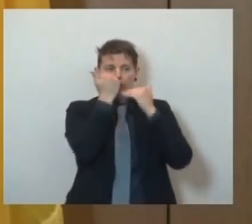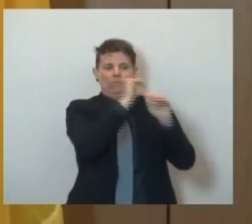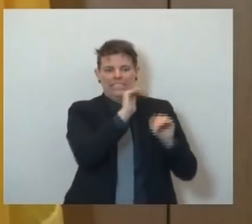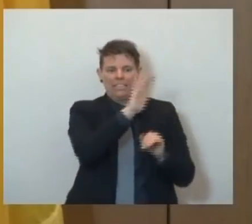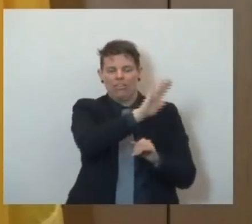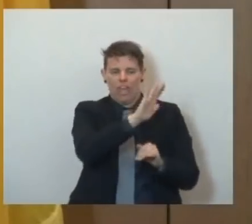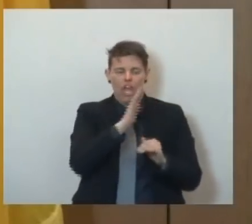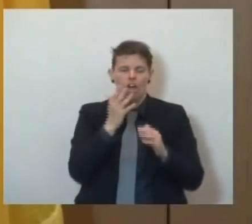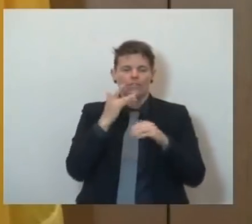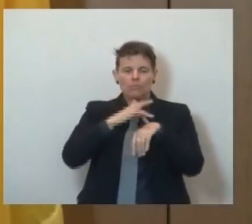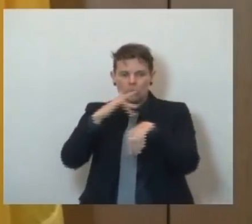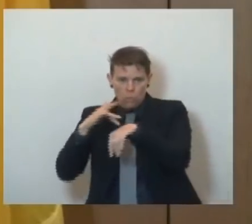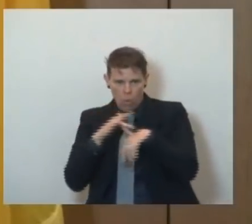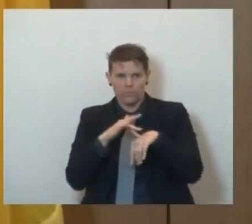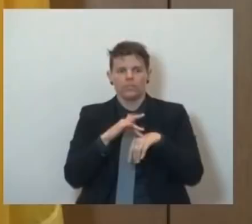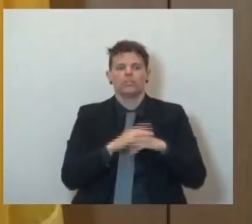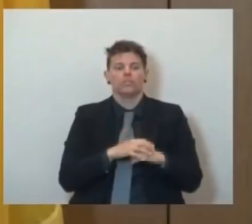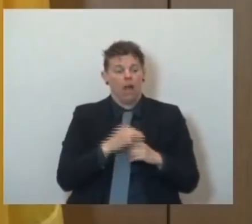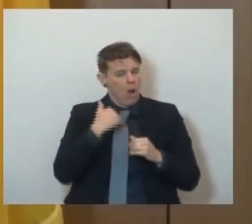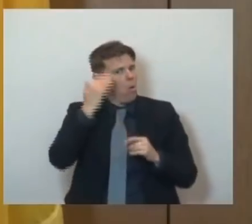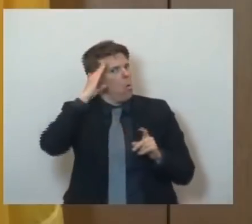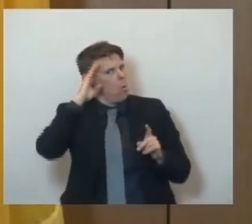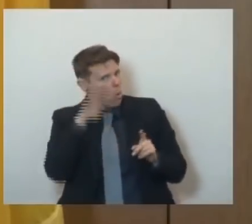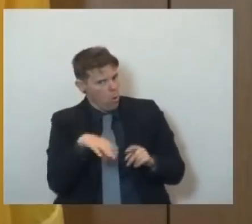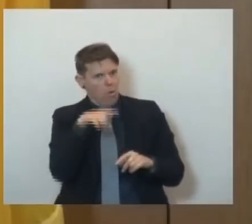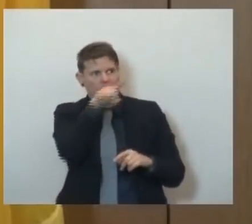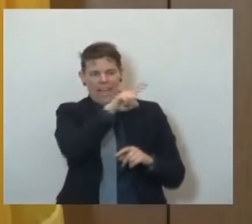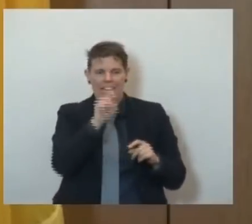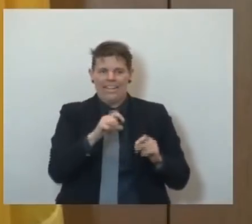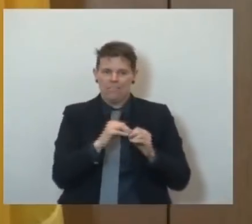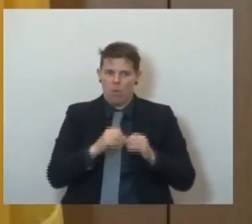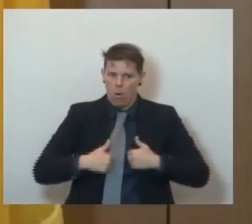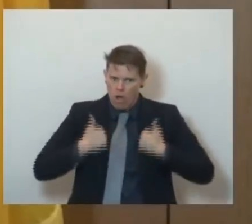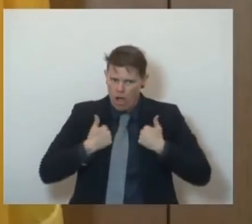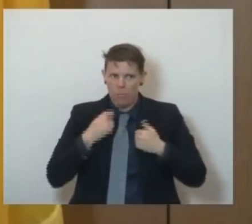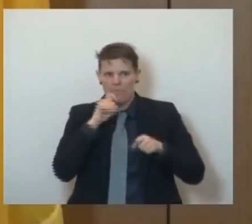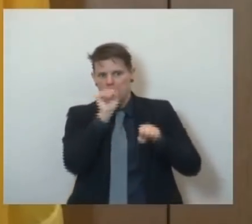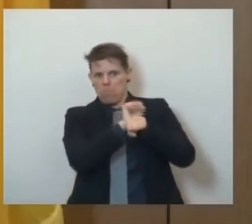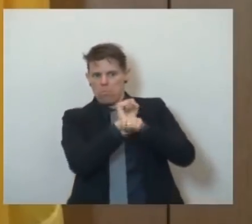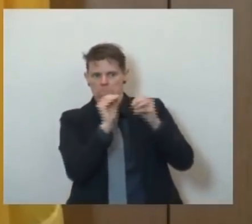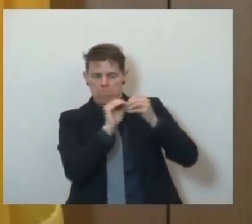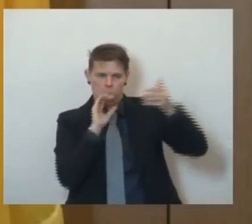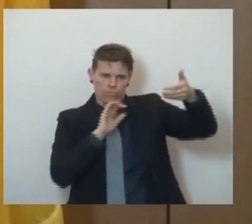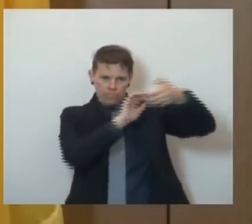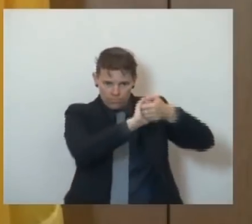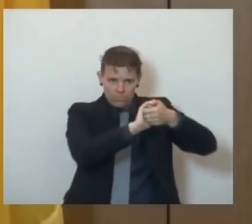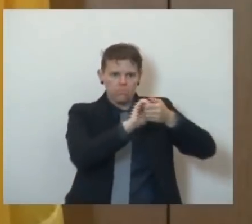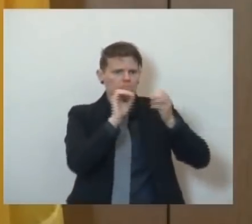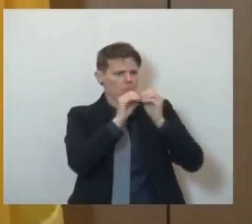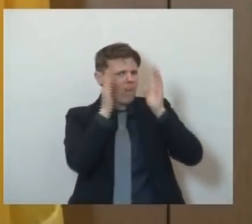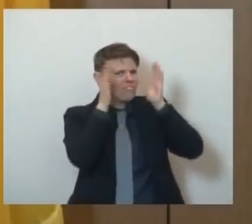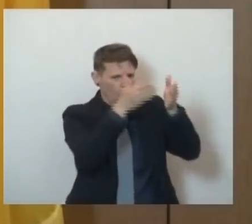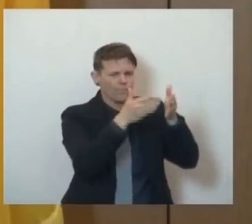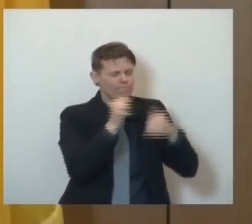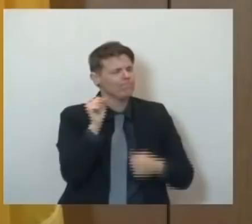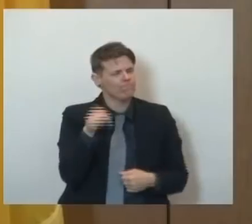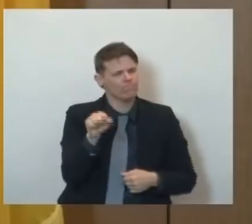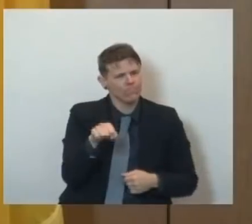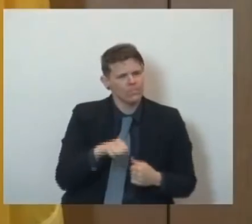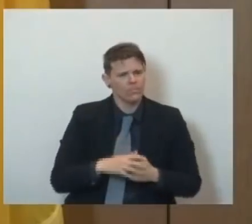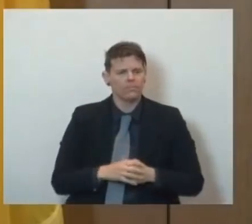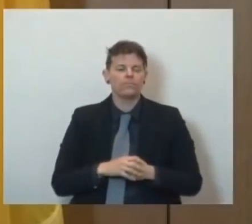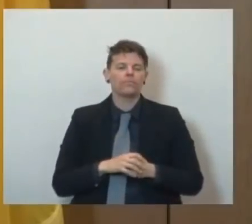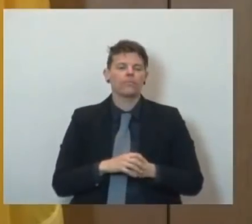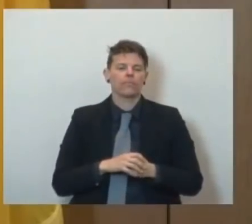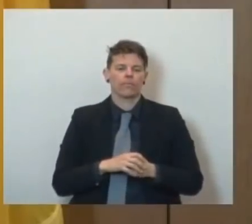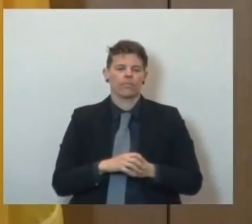recognizing that they need to save more lives and we need to be working together in a concentrated effort. And it really speaks to that whole